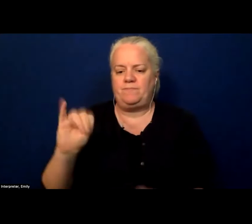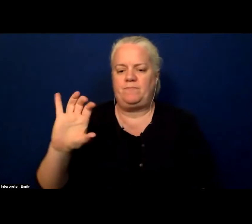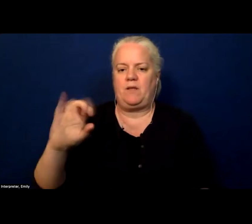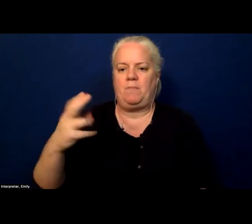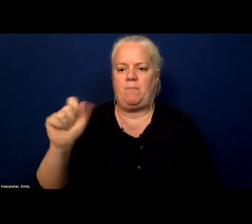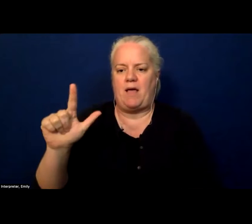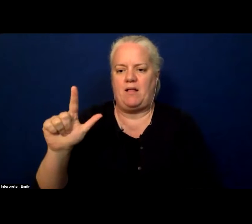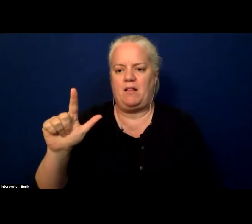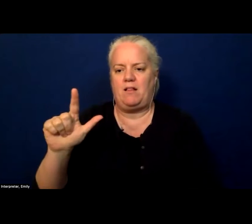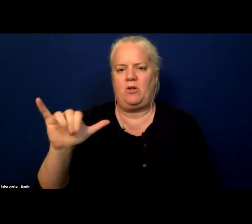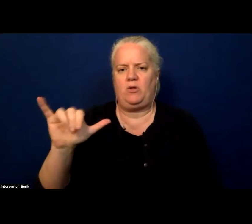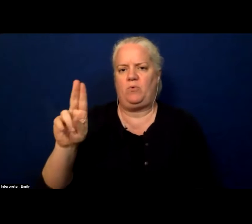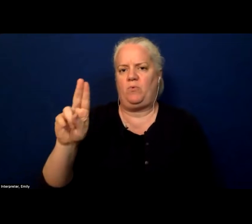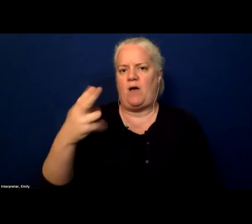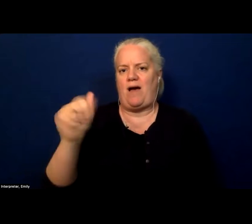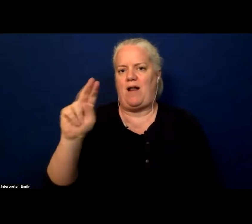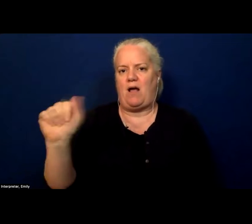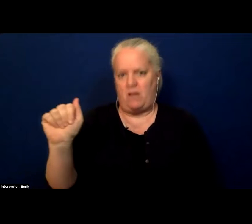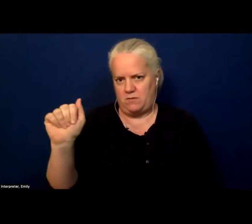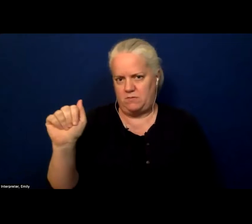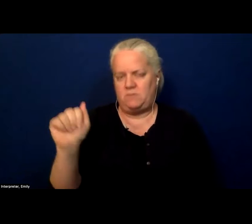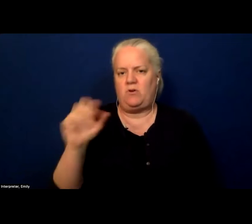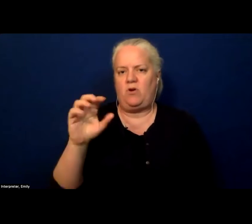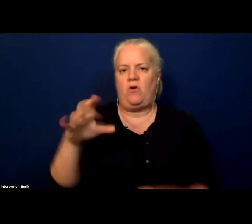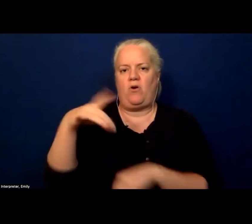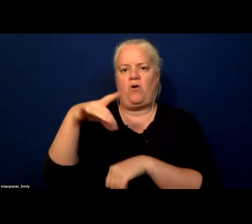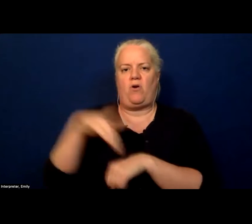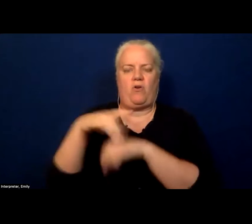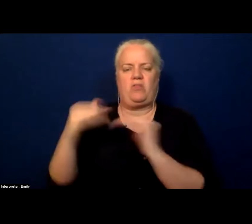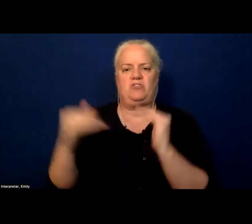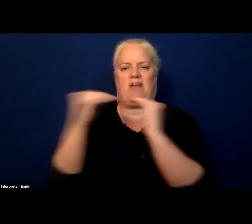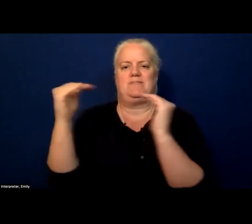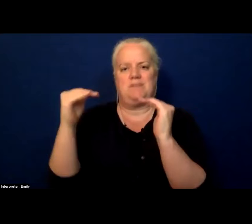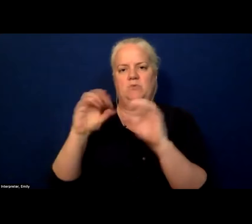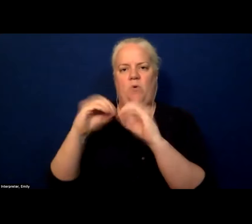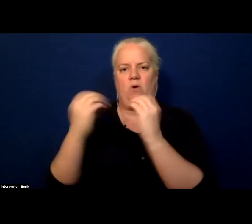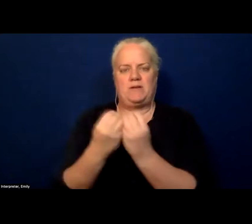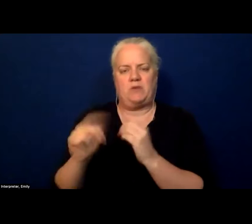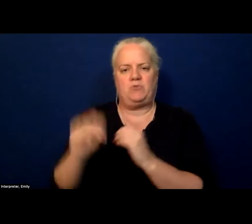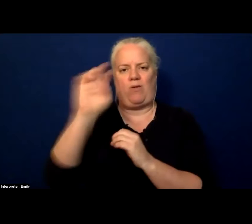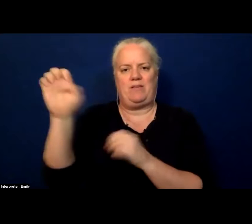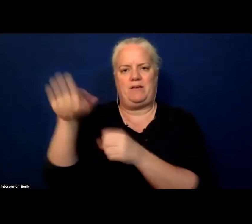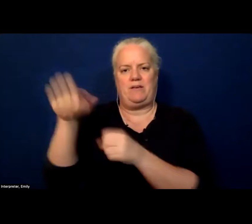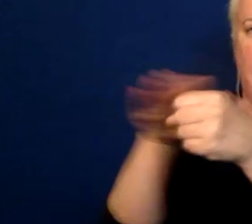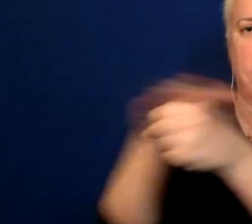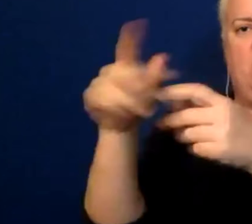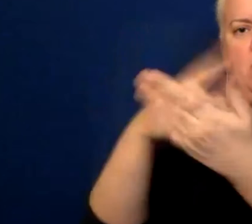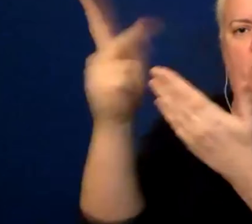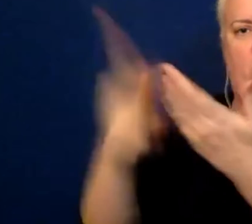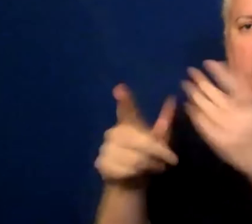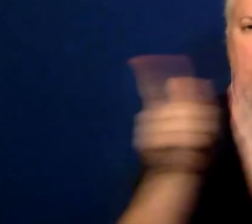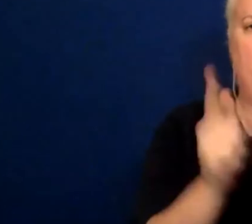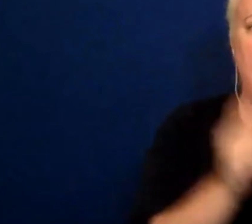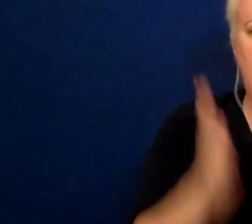at EarthJustice's Northeast Regional Program. Together with his colleagues, he engages in litigation and advocacy